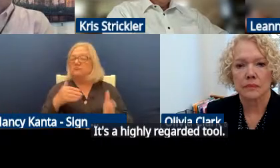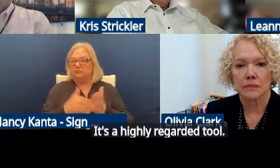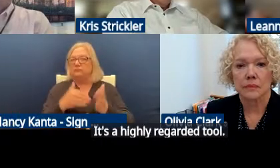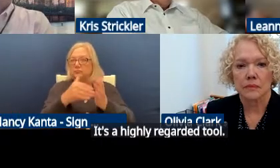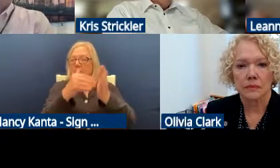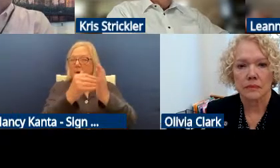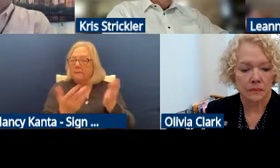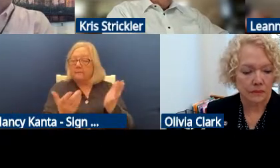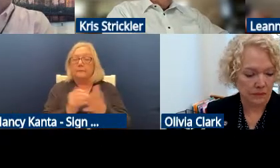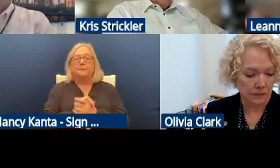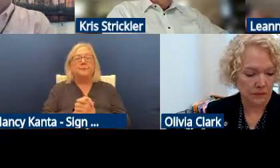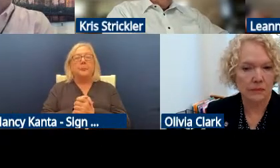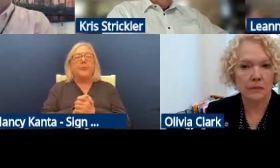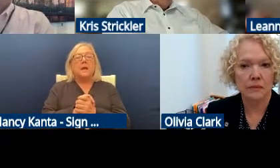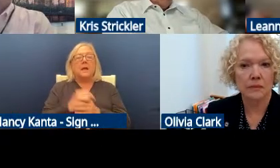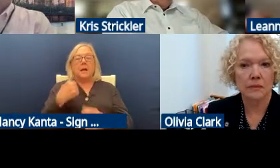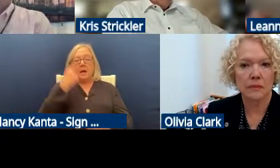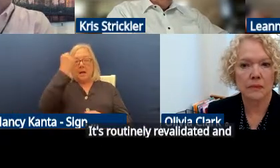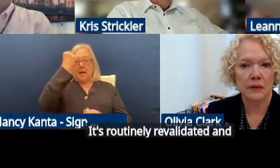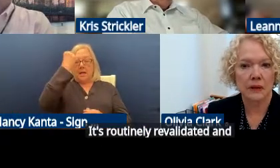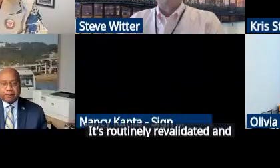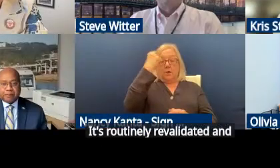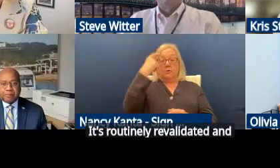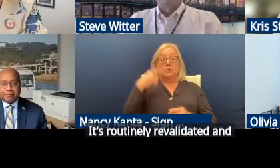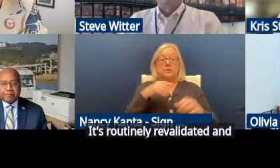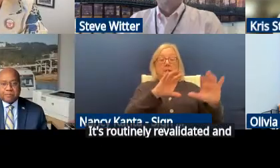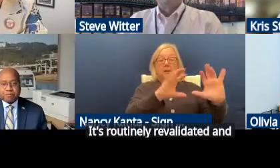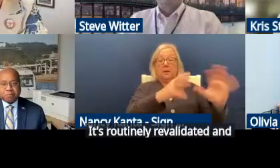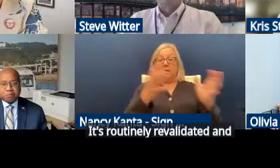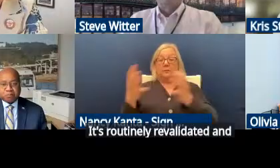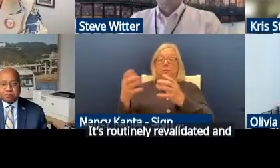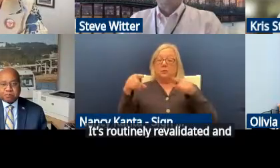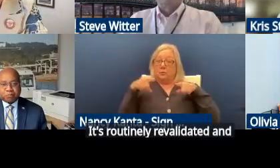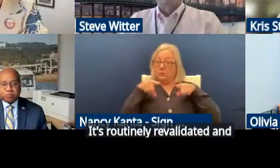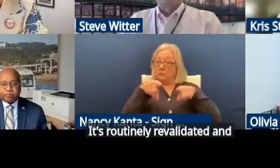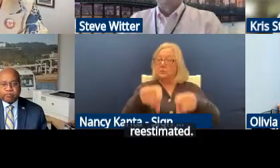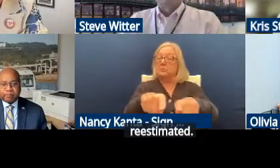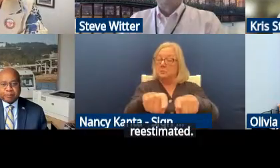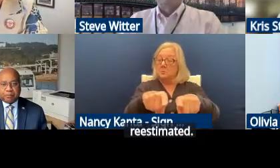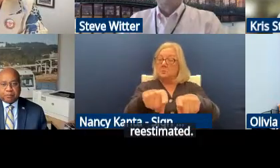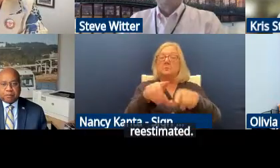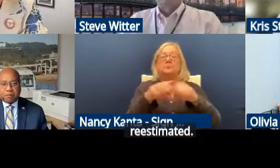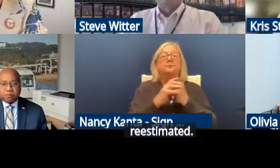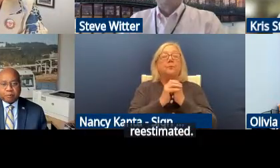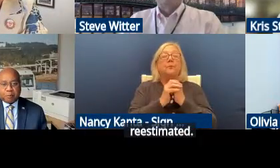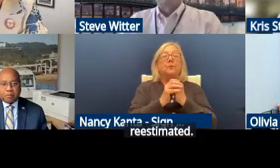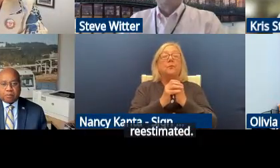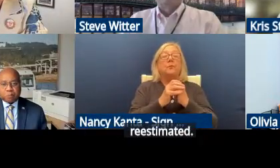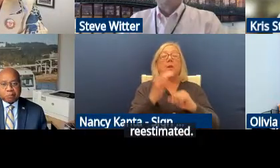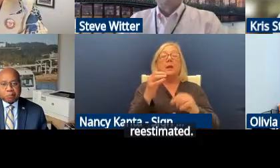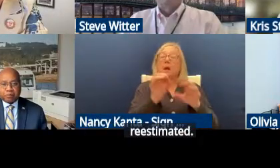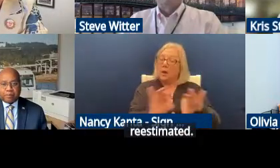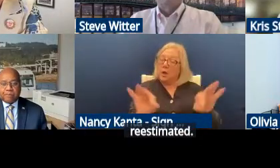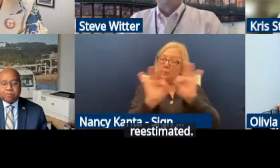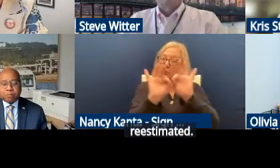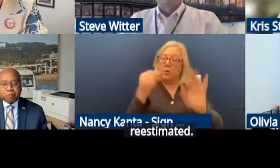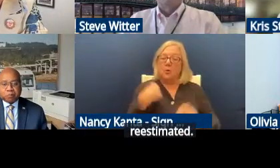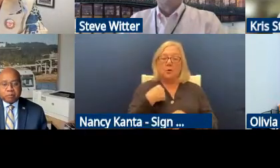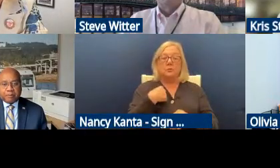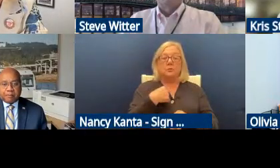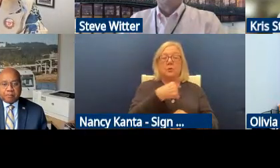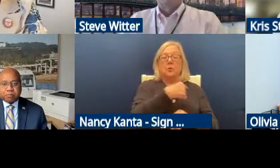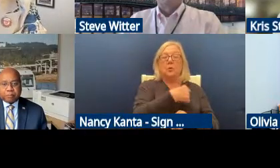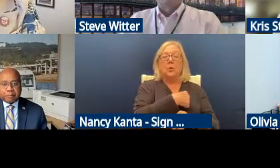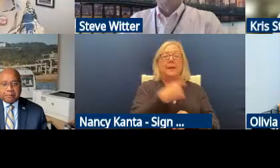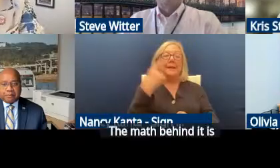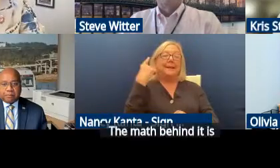And I understand the parallel nature of the two. And I think it's important, as we and others sort of hear